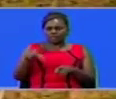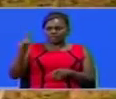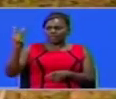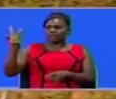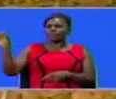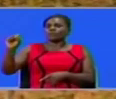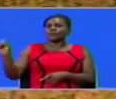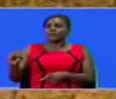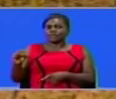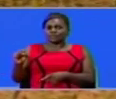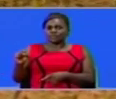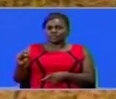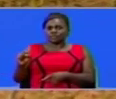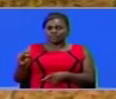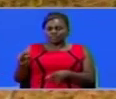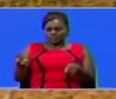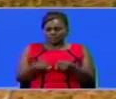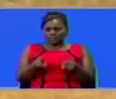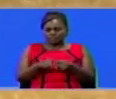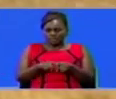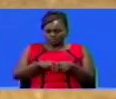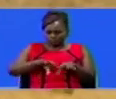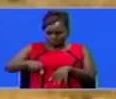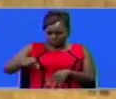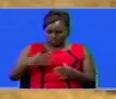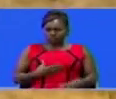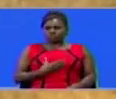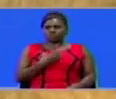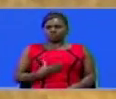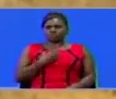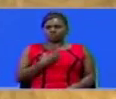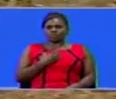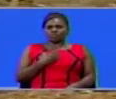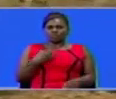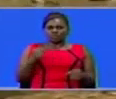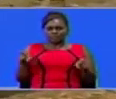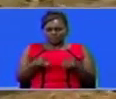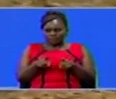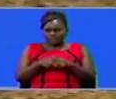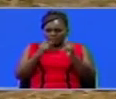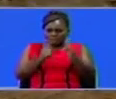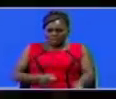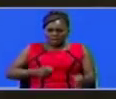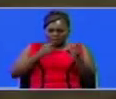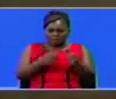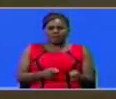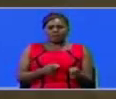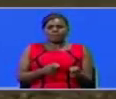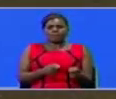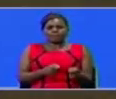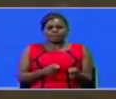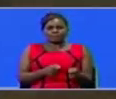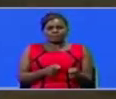that straddle the county that thrives on pastoralism, tourism, ranching, and horticultural farming.